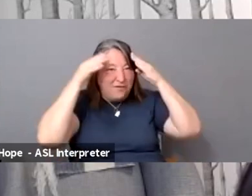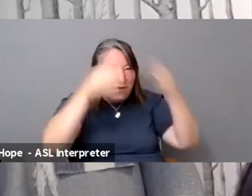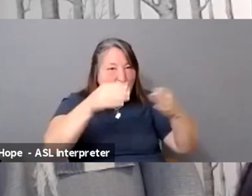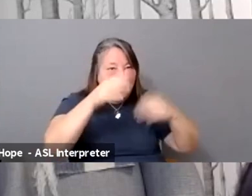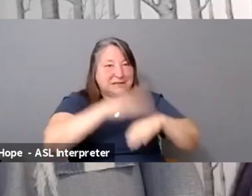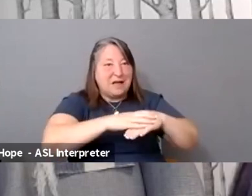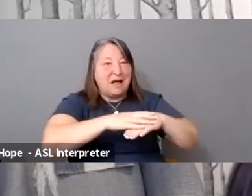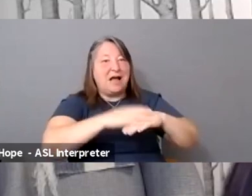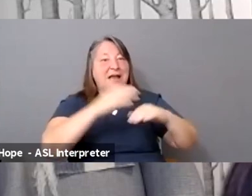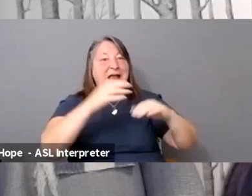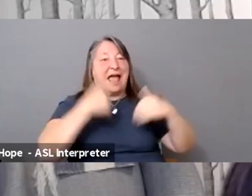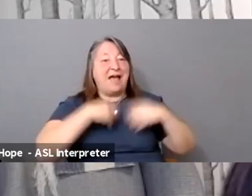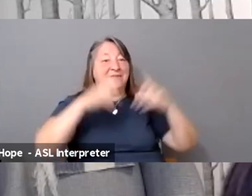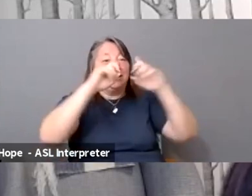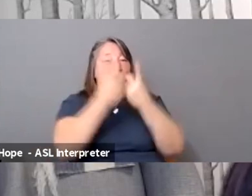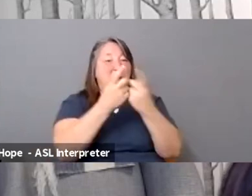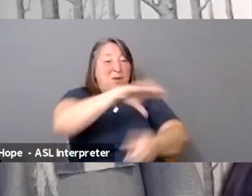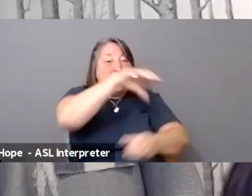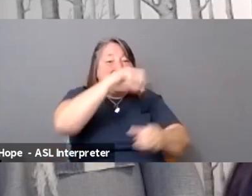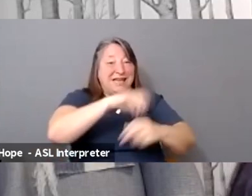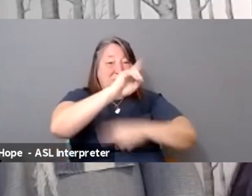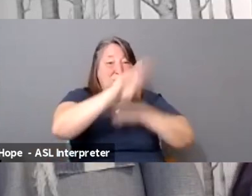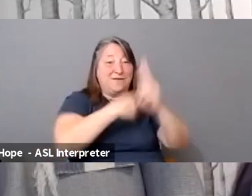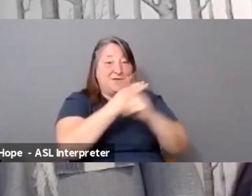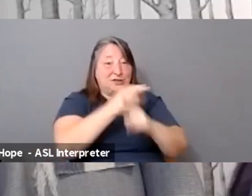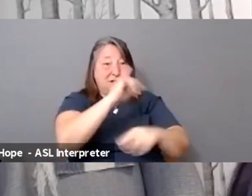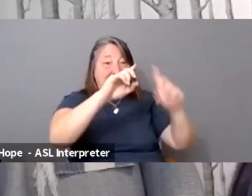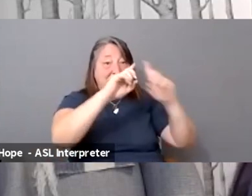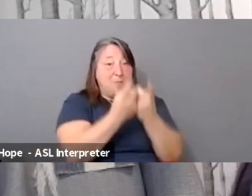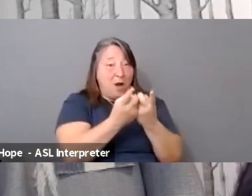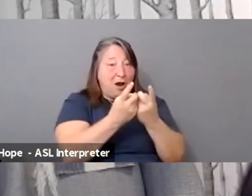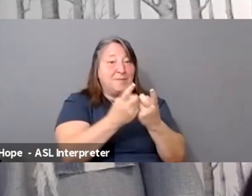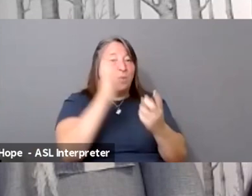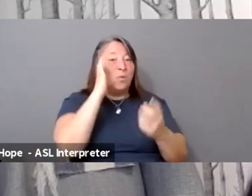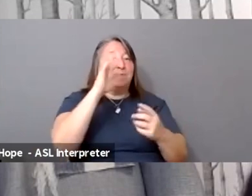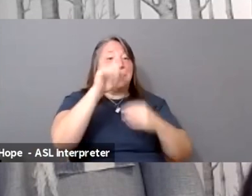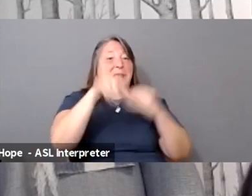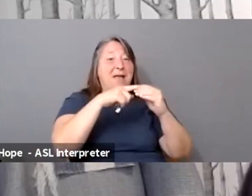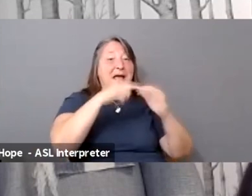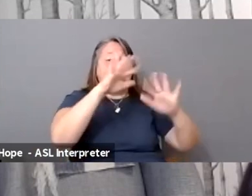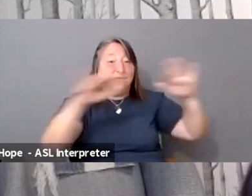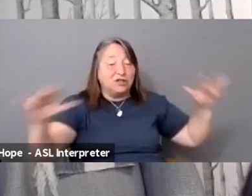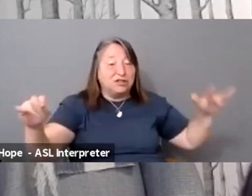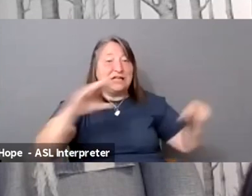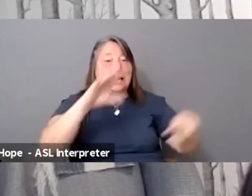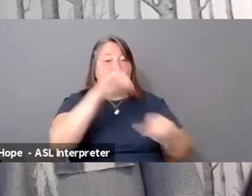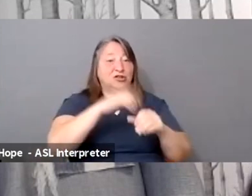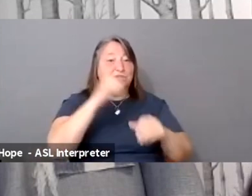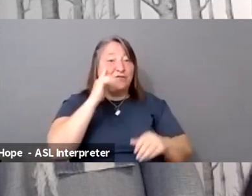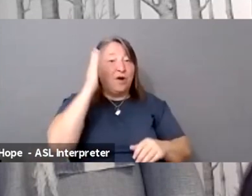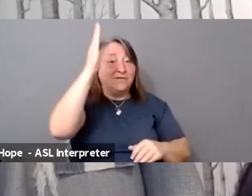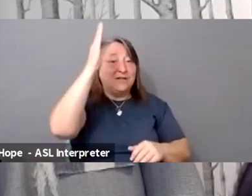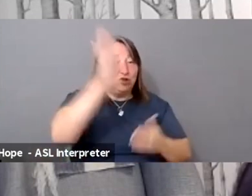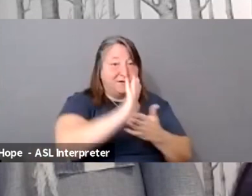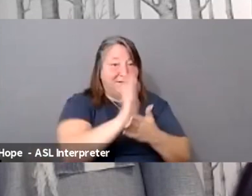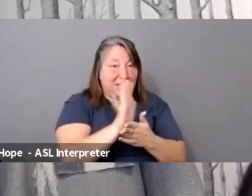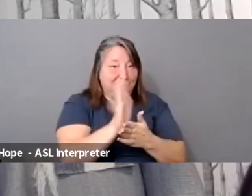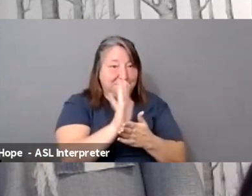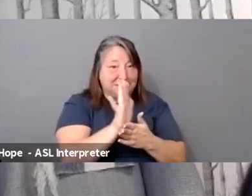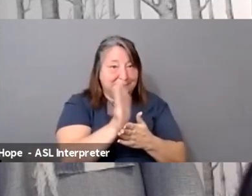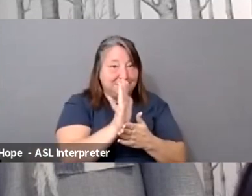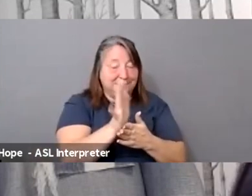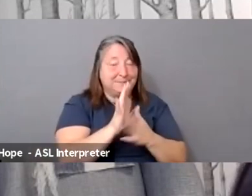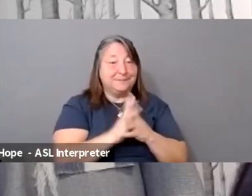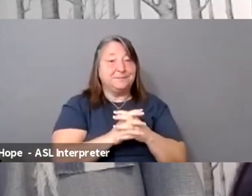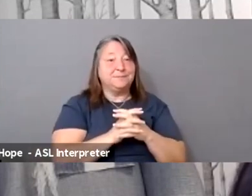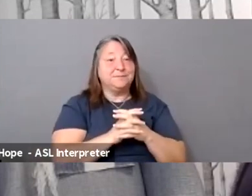building a department within Universal that would really be about diversity and inclusion for feature films. And in as